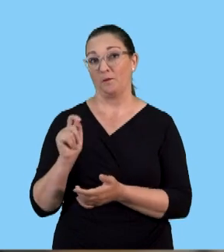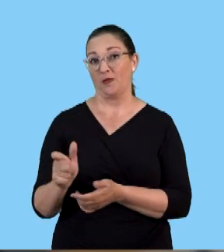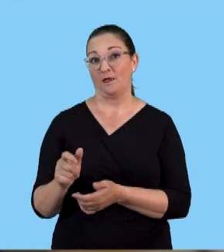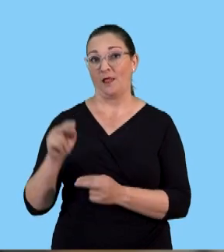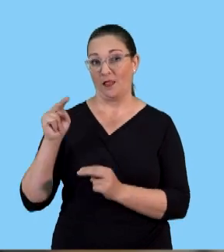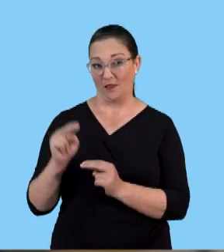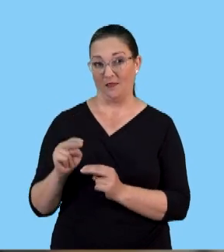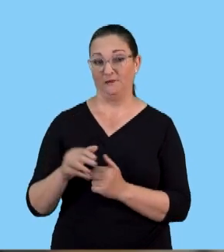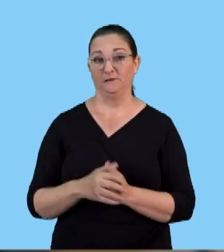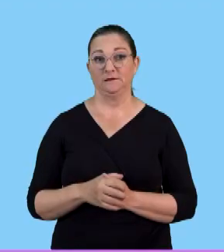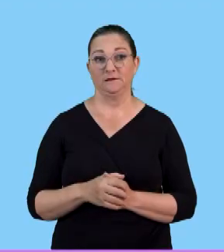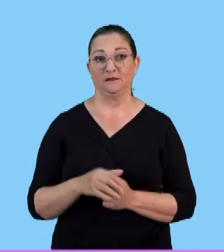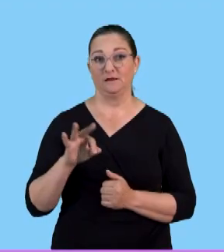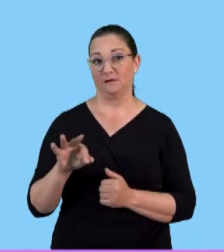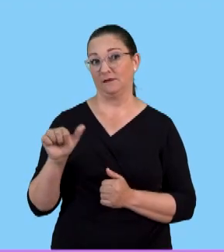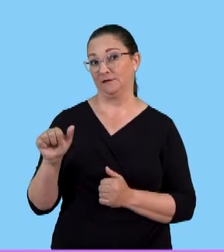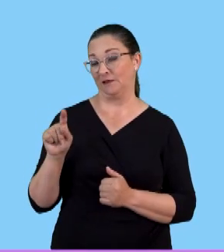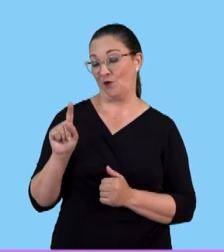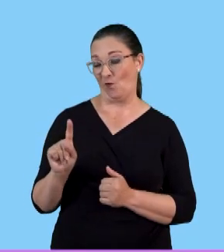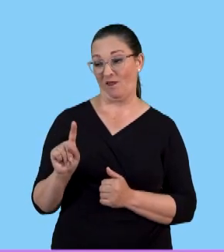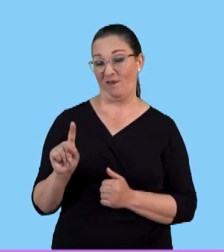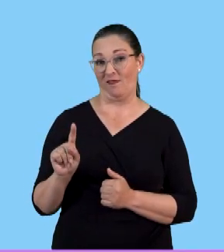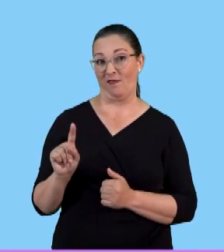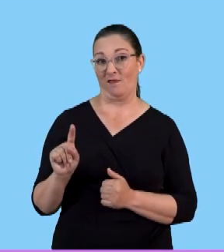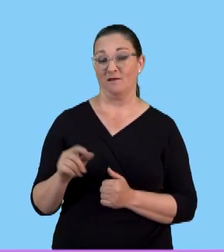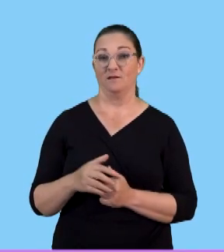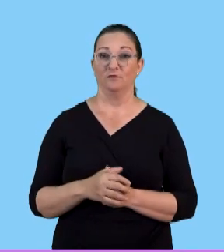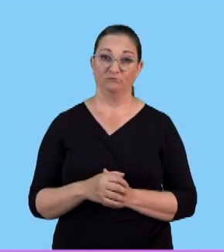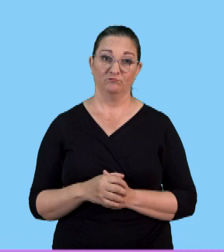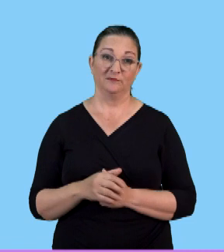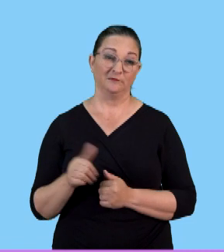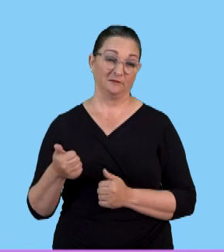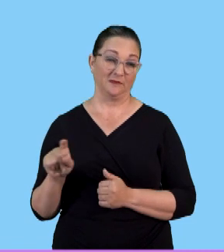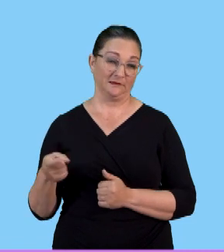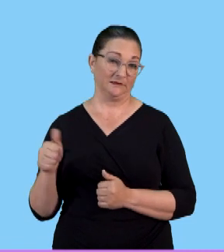she will be paying less, of which she'll be paying